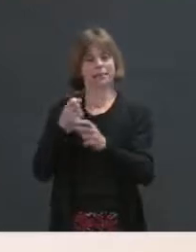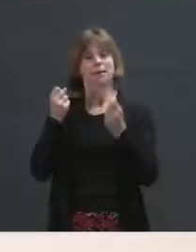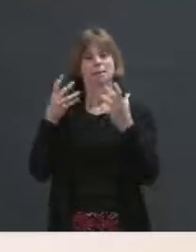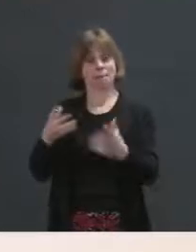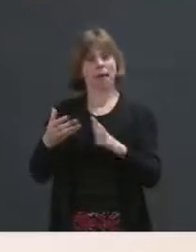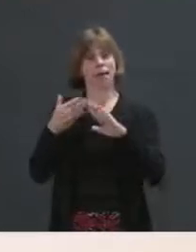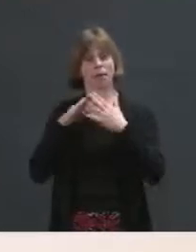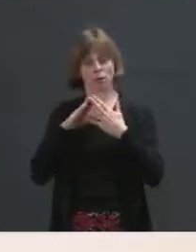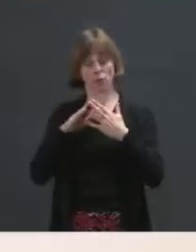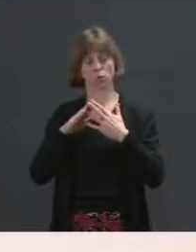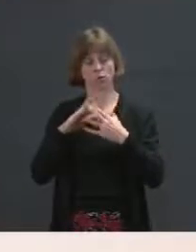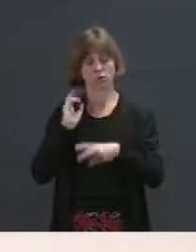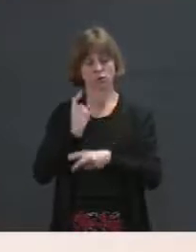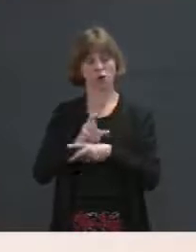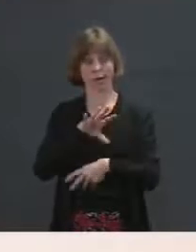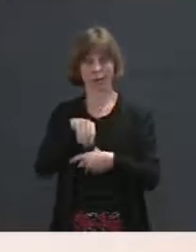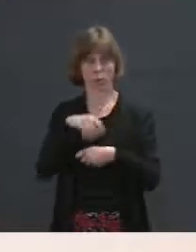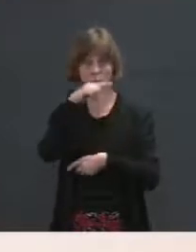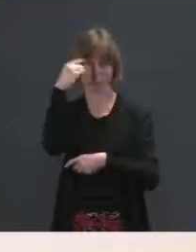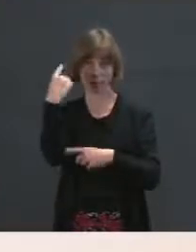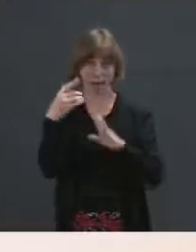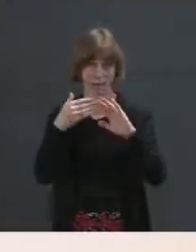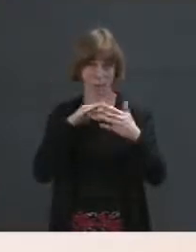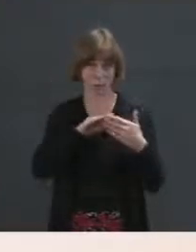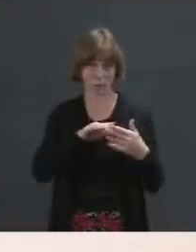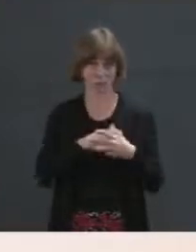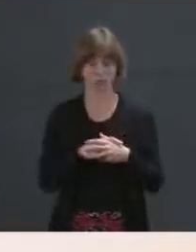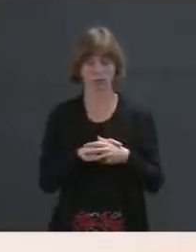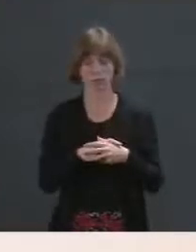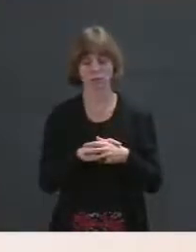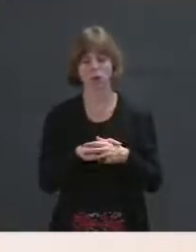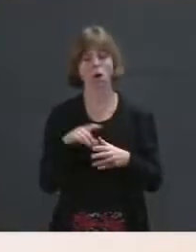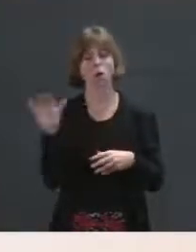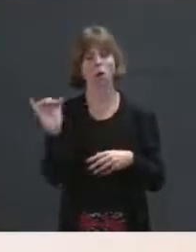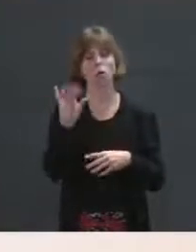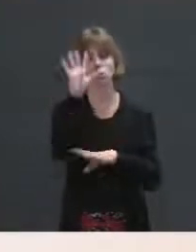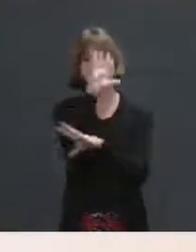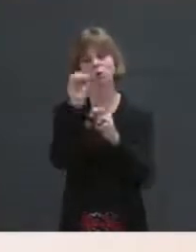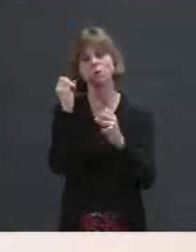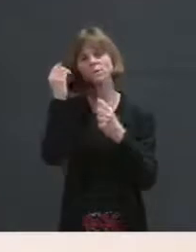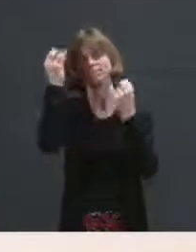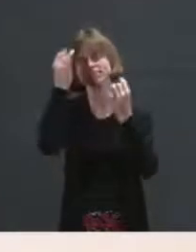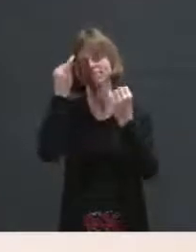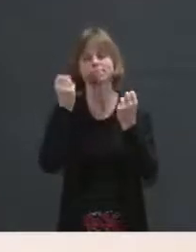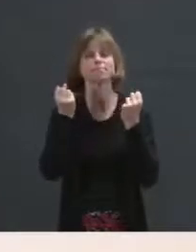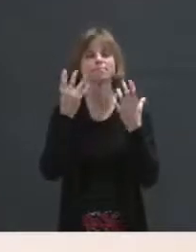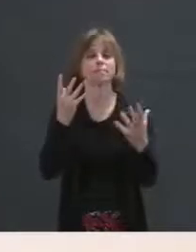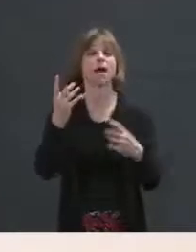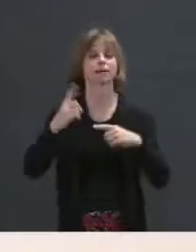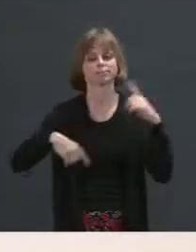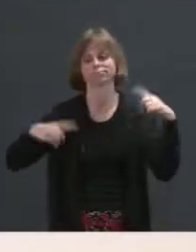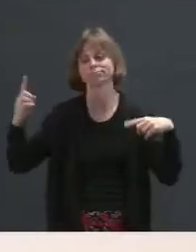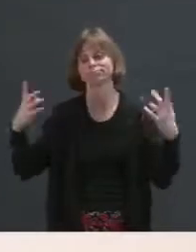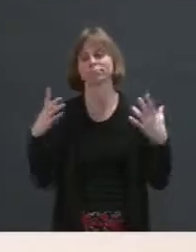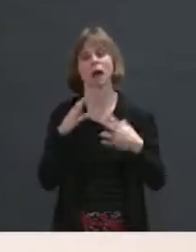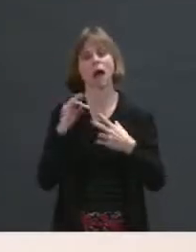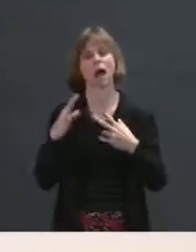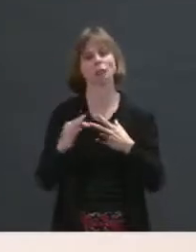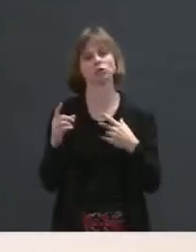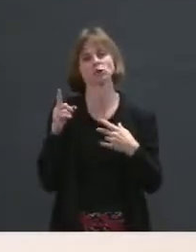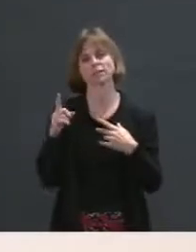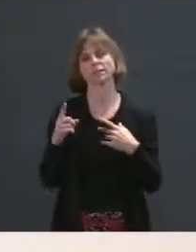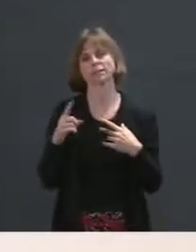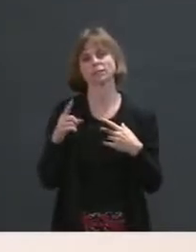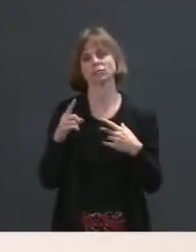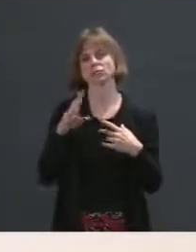communities. Beyond that, obviously the president will consider a range of options, things that he talked about on the campaign trail to build